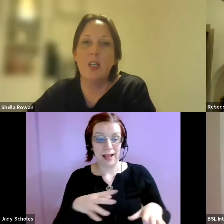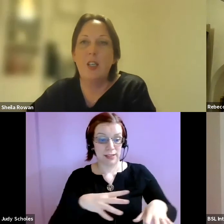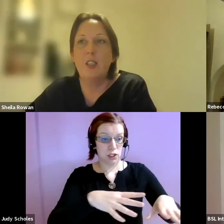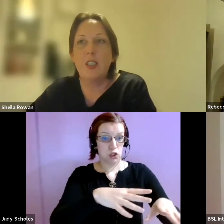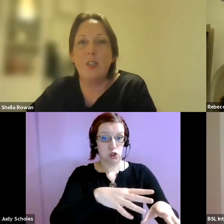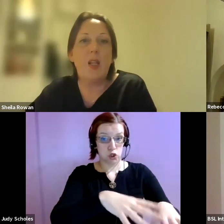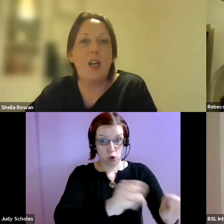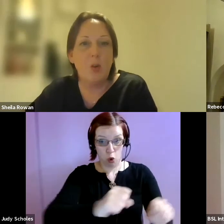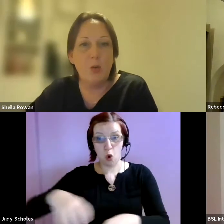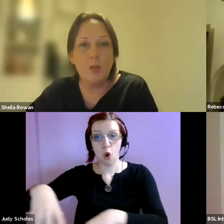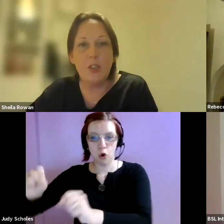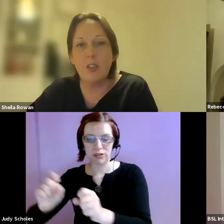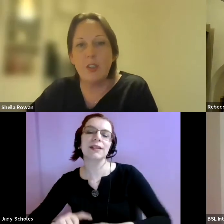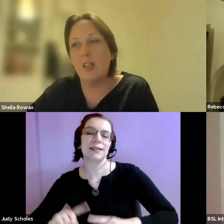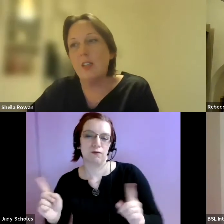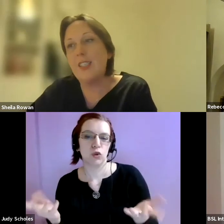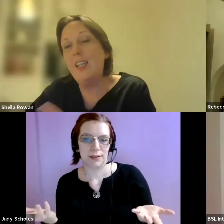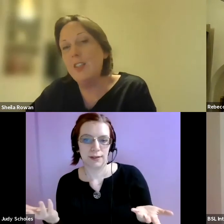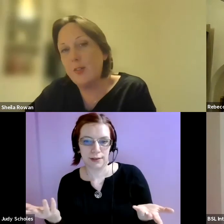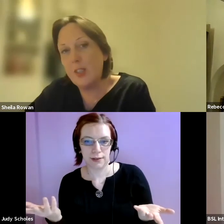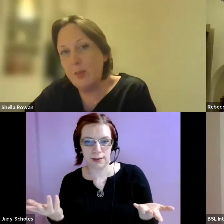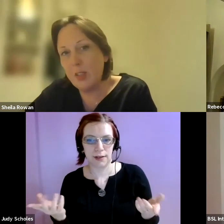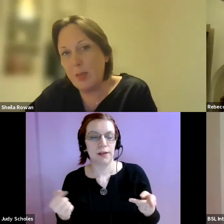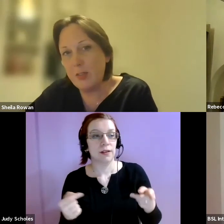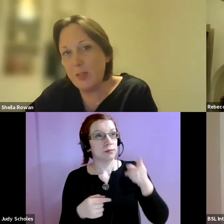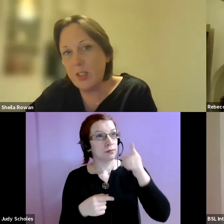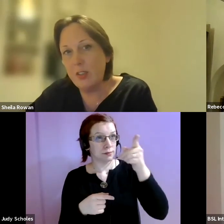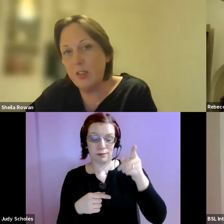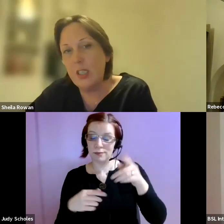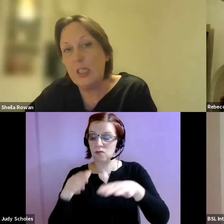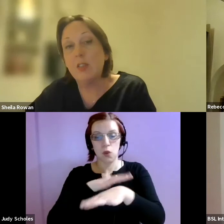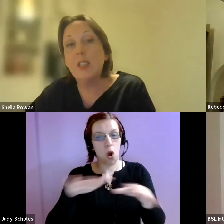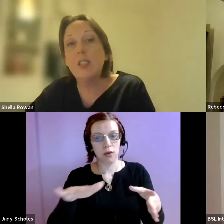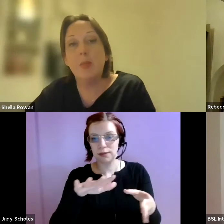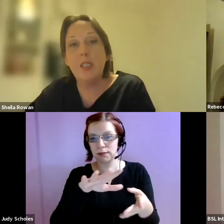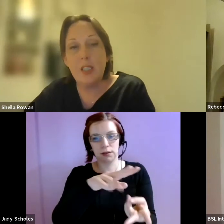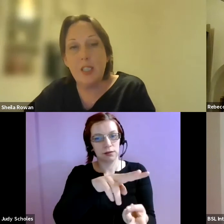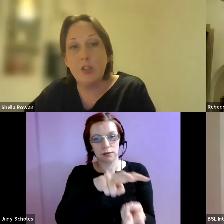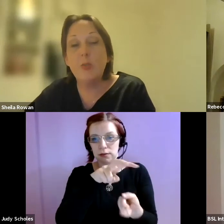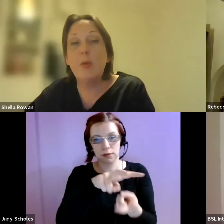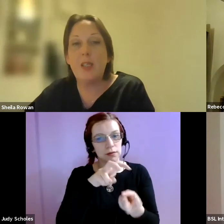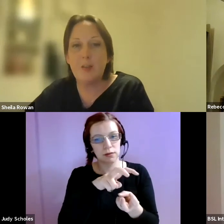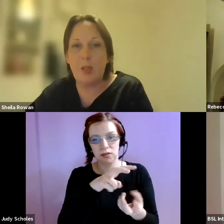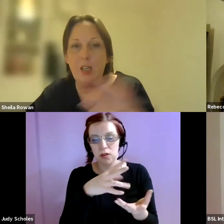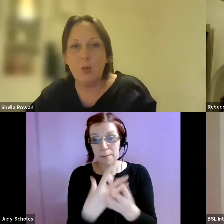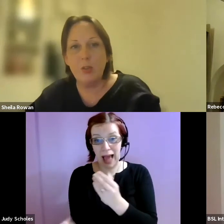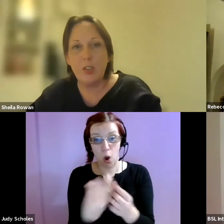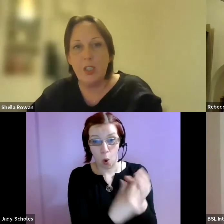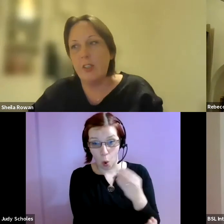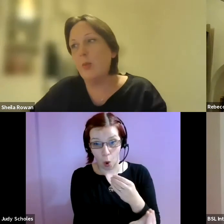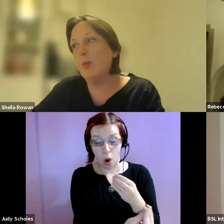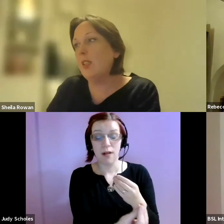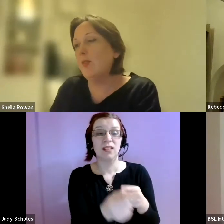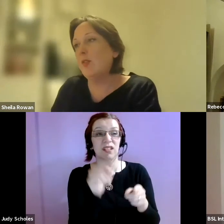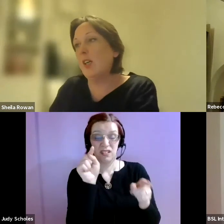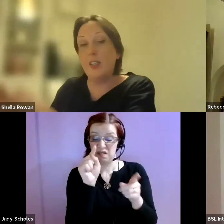black holes that are tens of times the mass of our sun, LISA might detect supermassive black holes